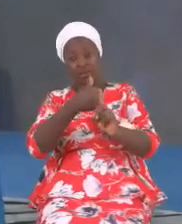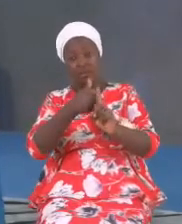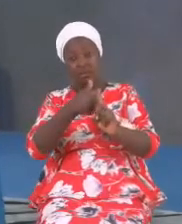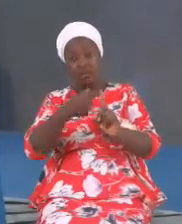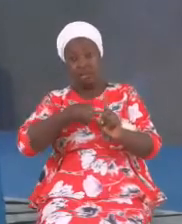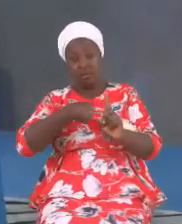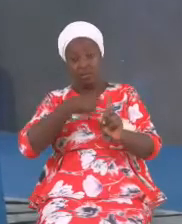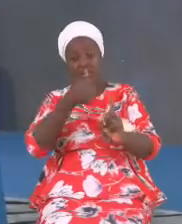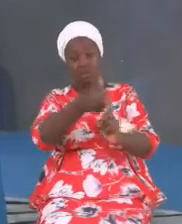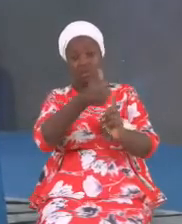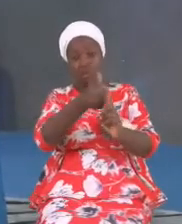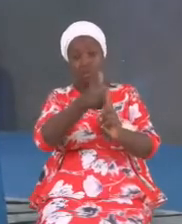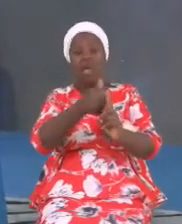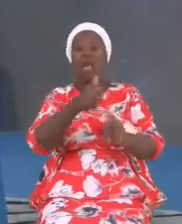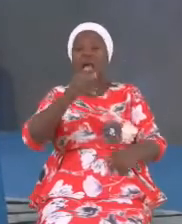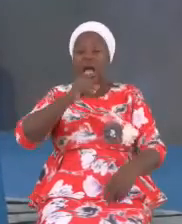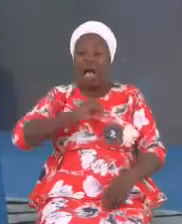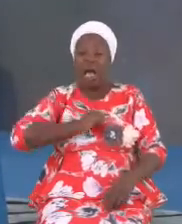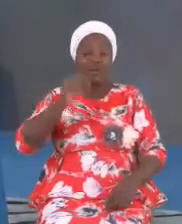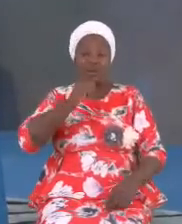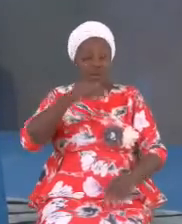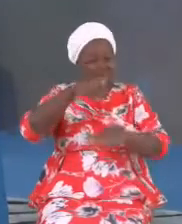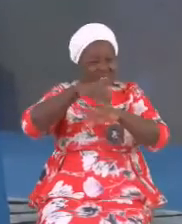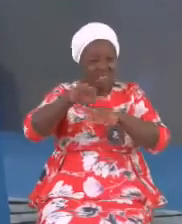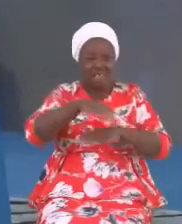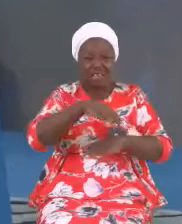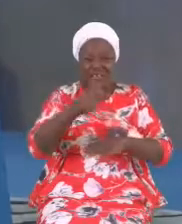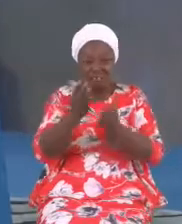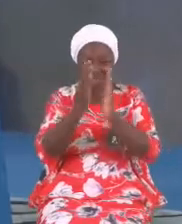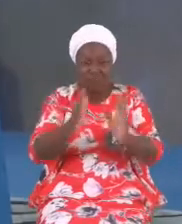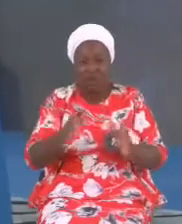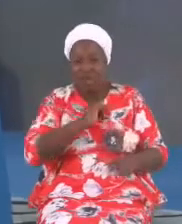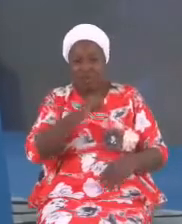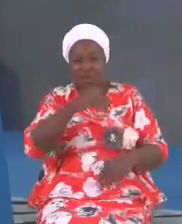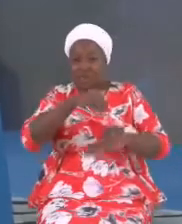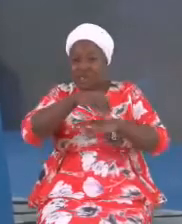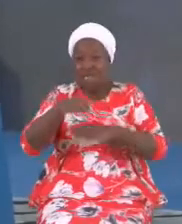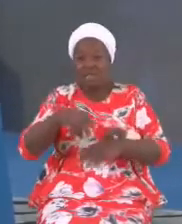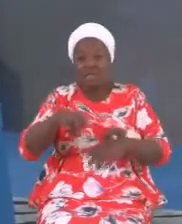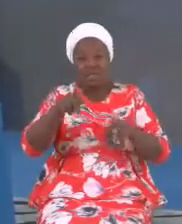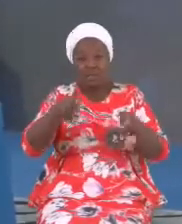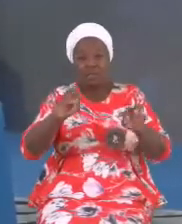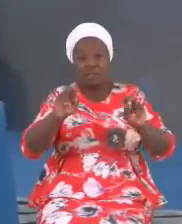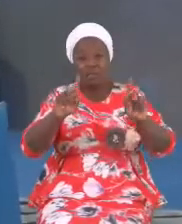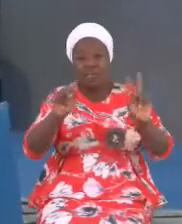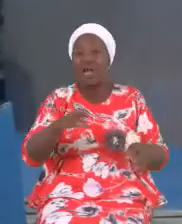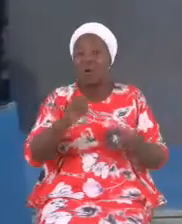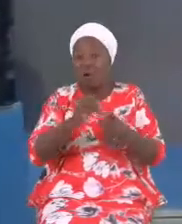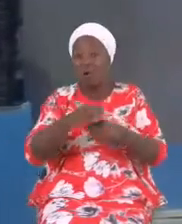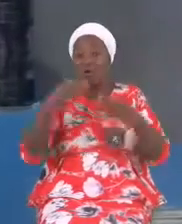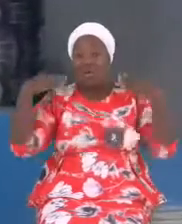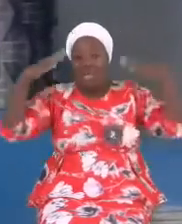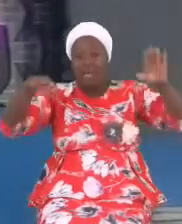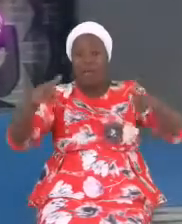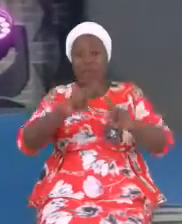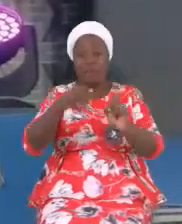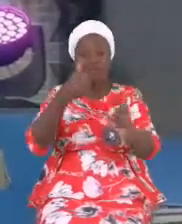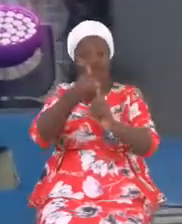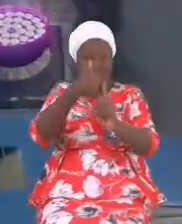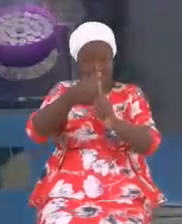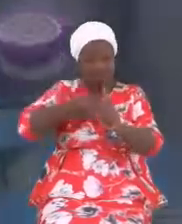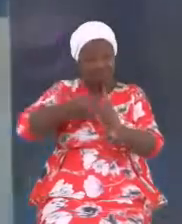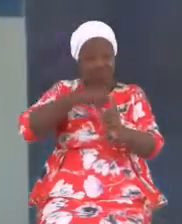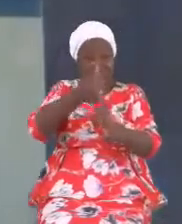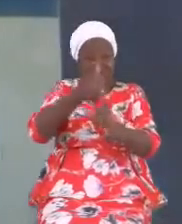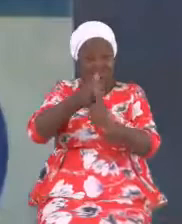servant. I will not send Peter. I will not send angel. I myself